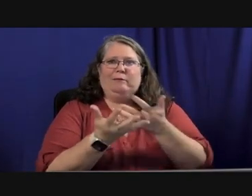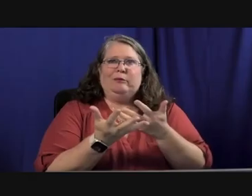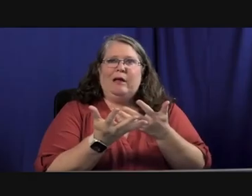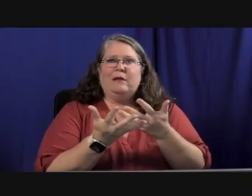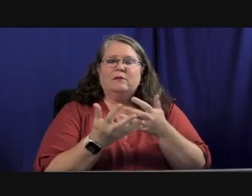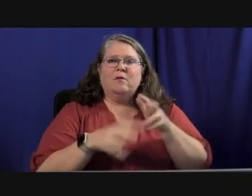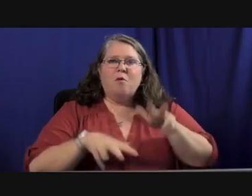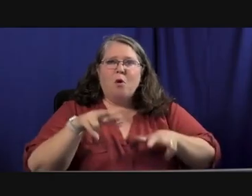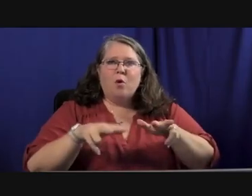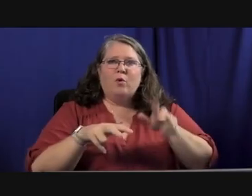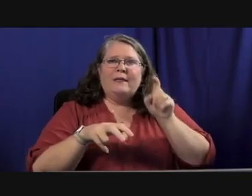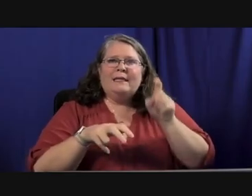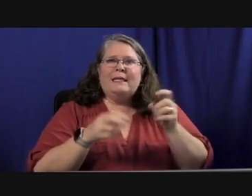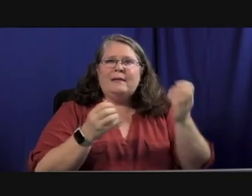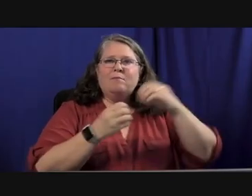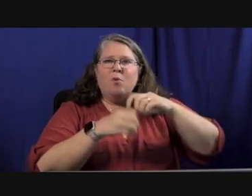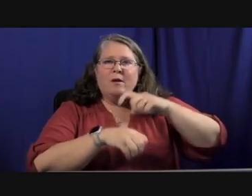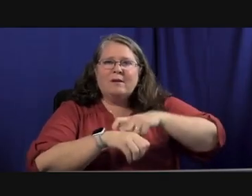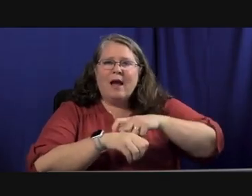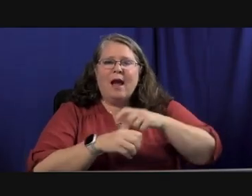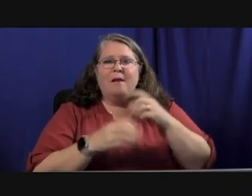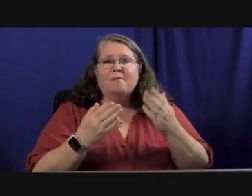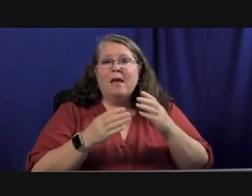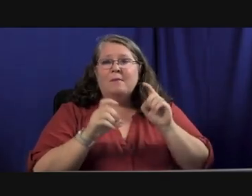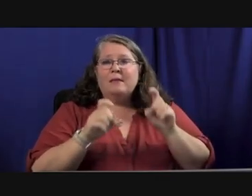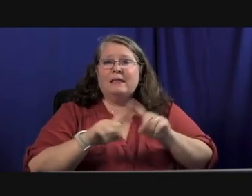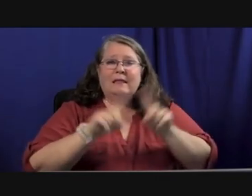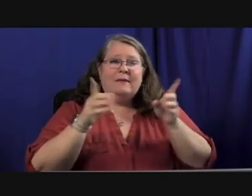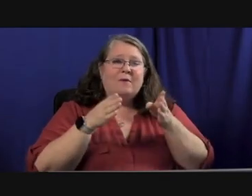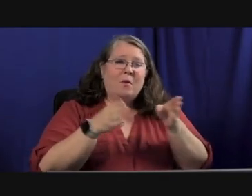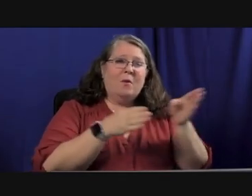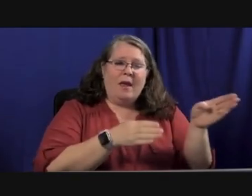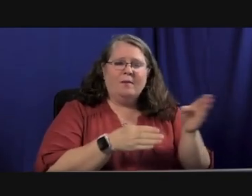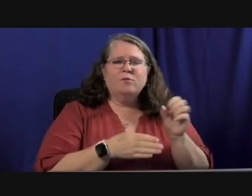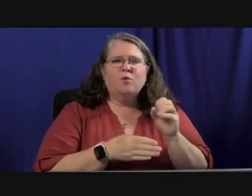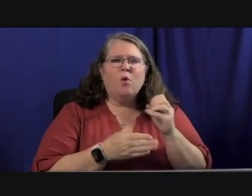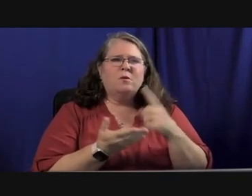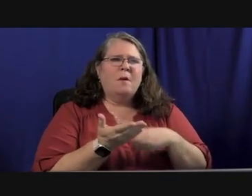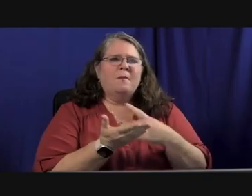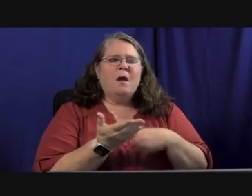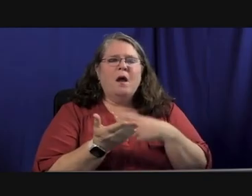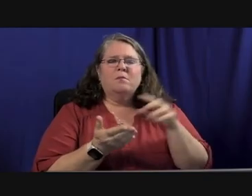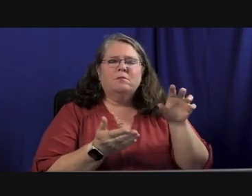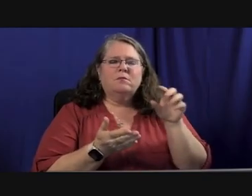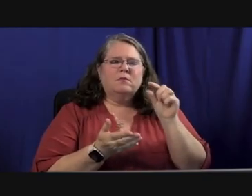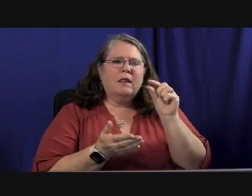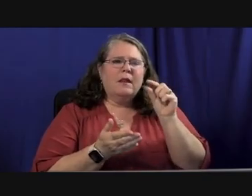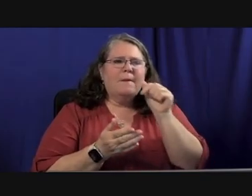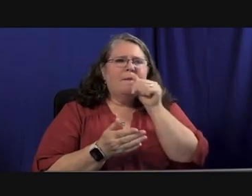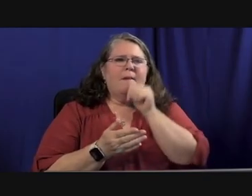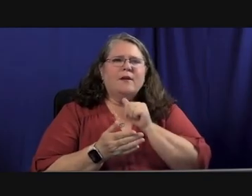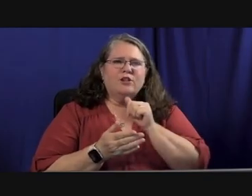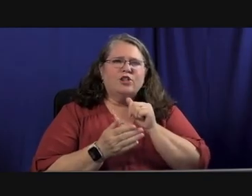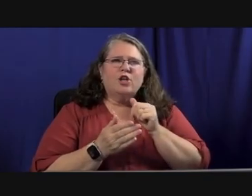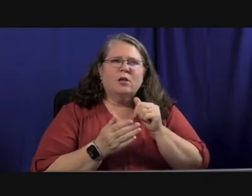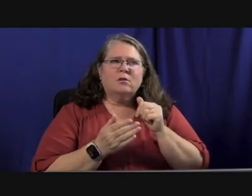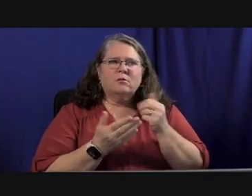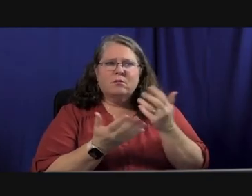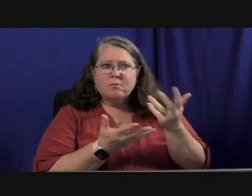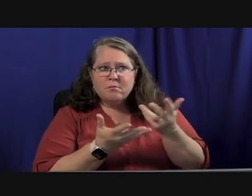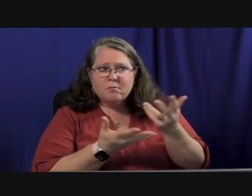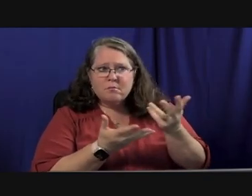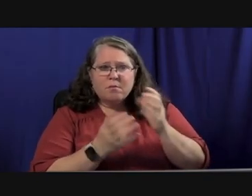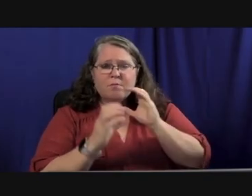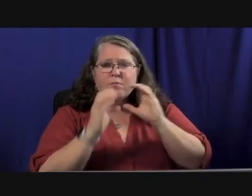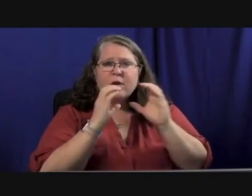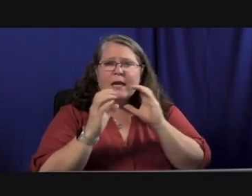sign ability to express it, it may be awkward and needed more time or a different approach related with